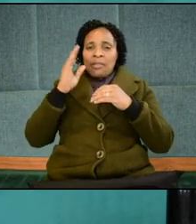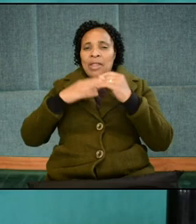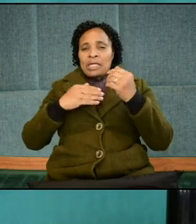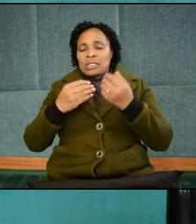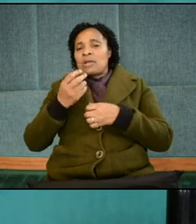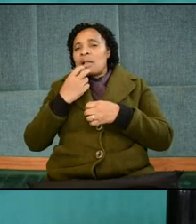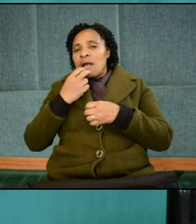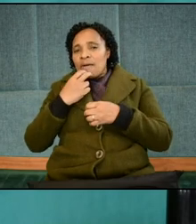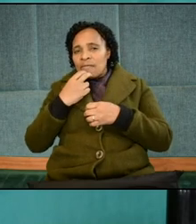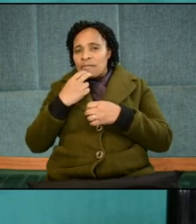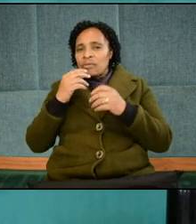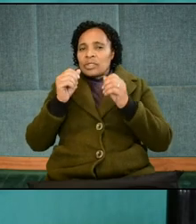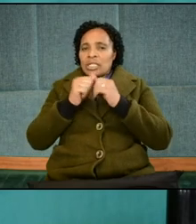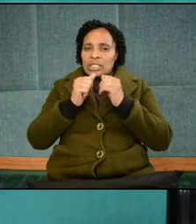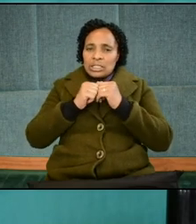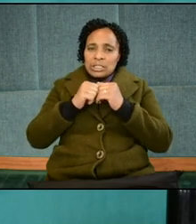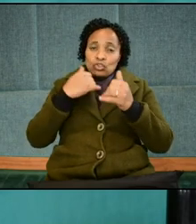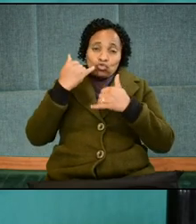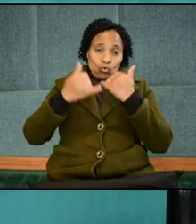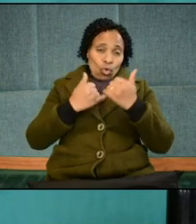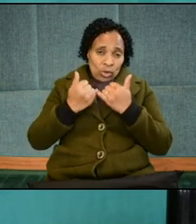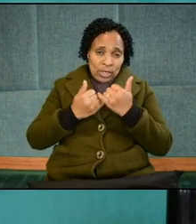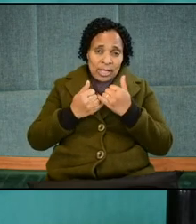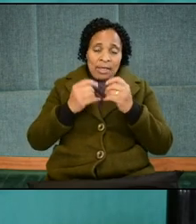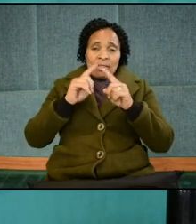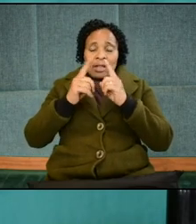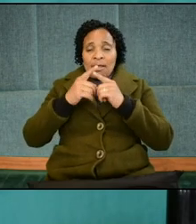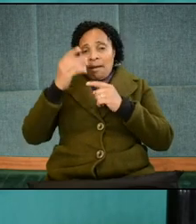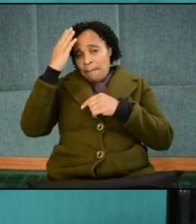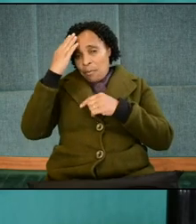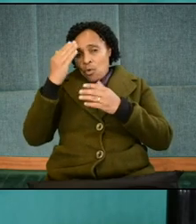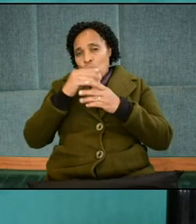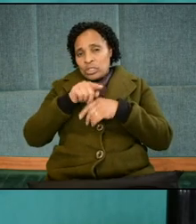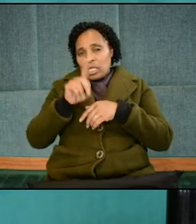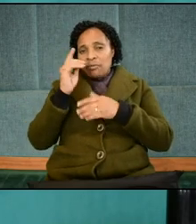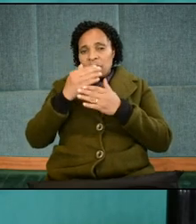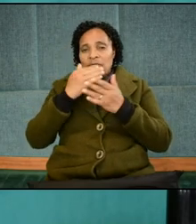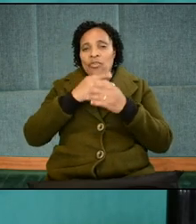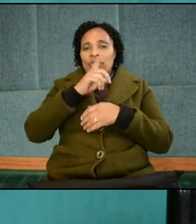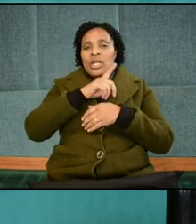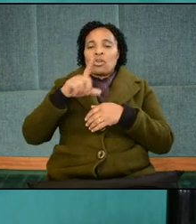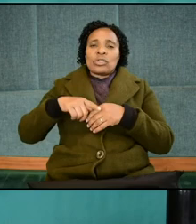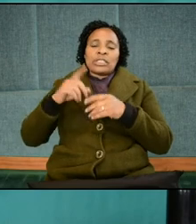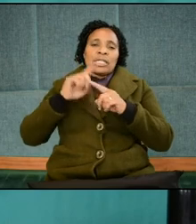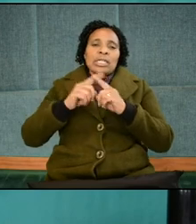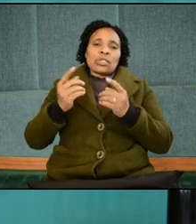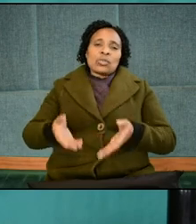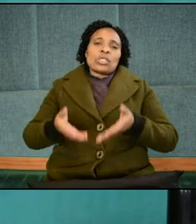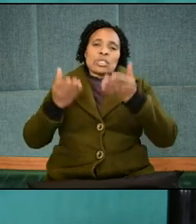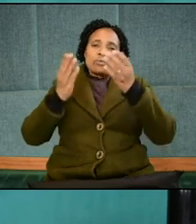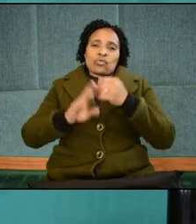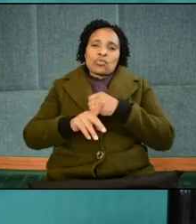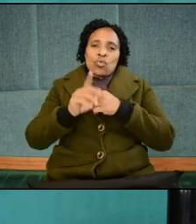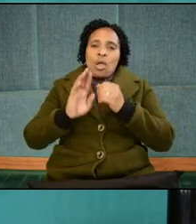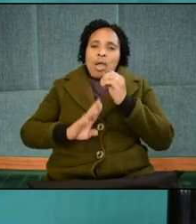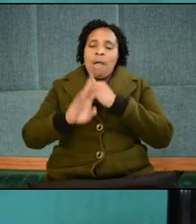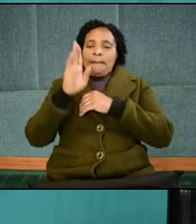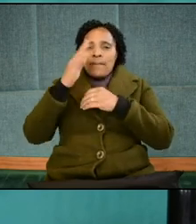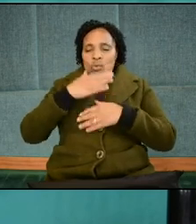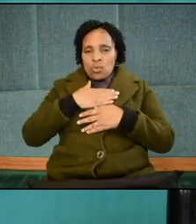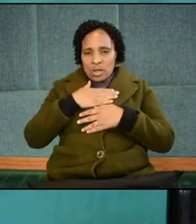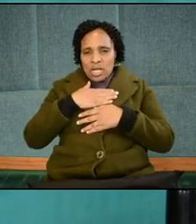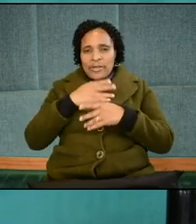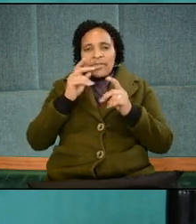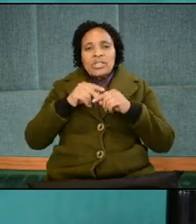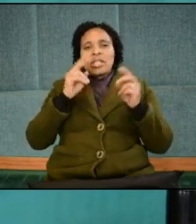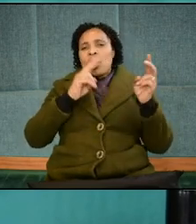and gloom instead of joy." Verse 10, "Humble yourselves before the Lord, and he will lift you up in honor." That's a